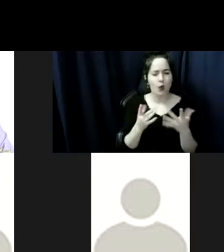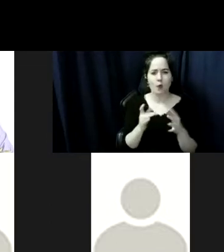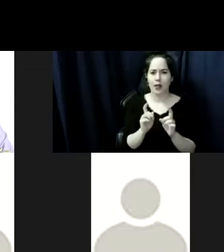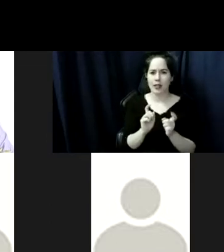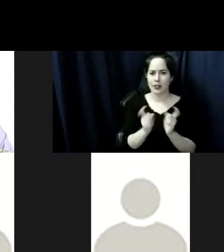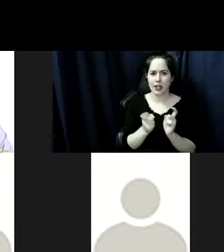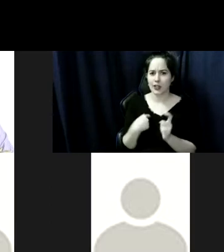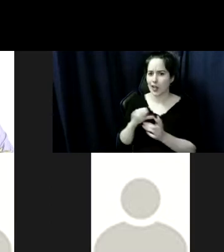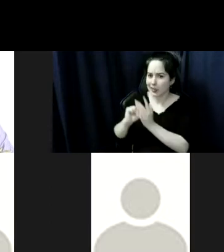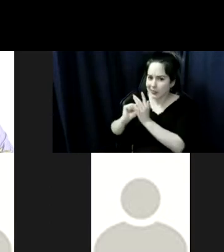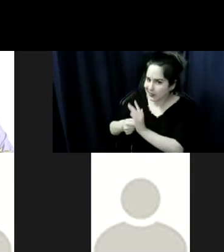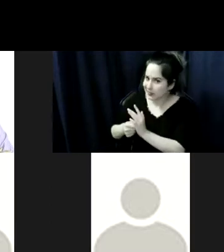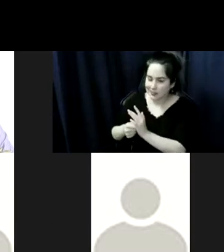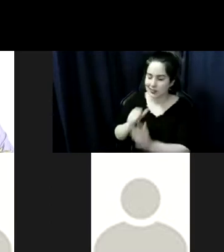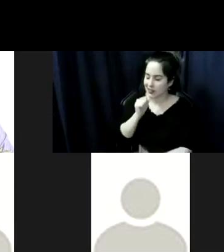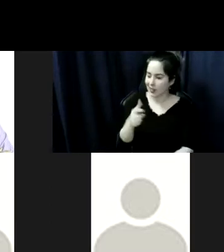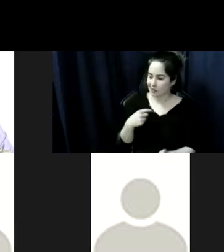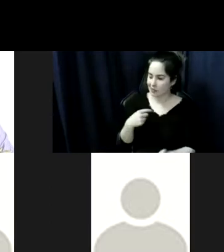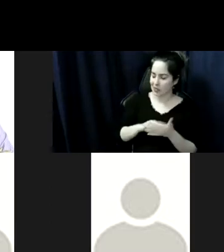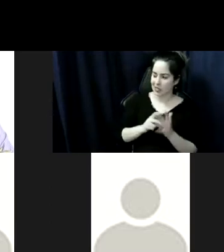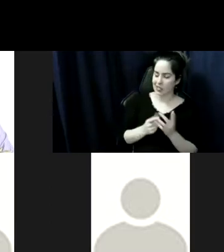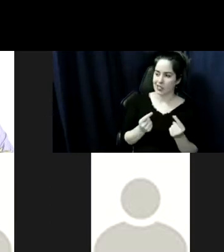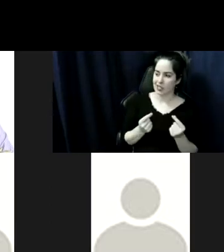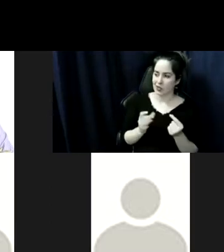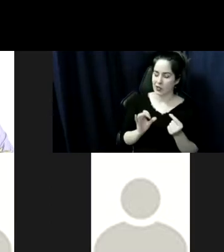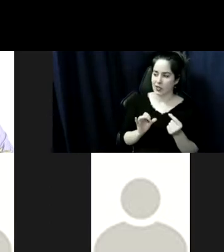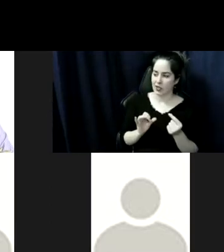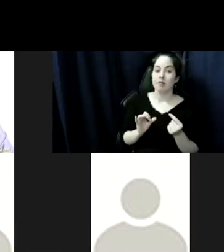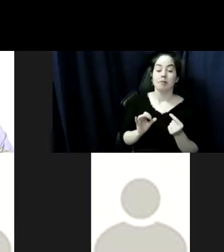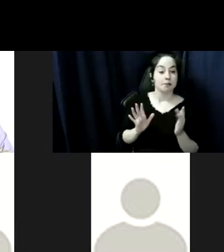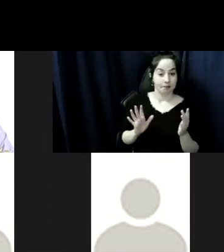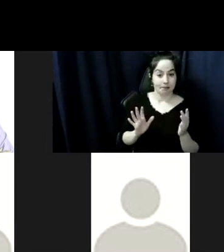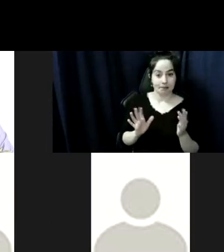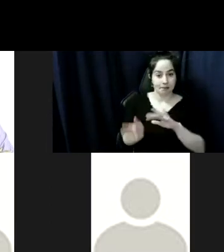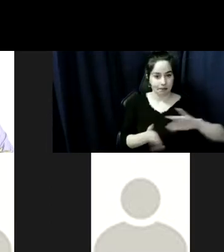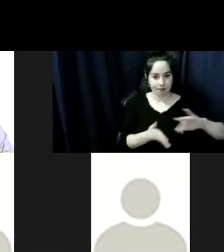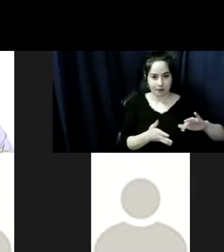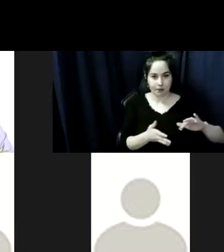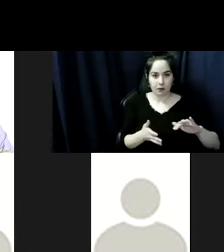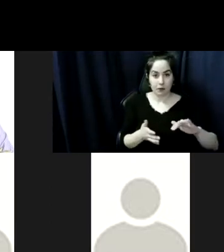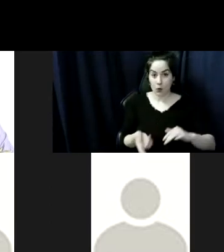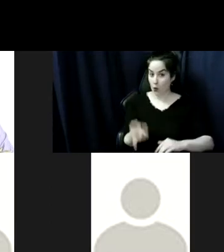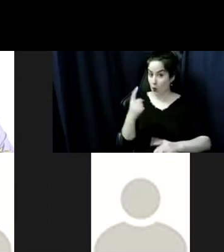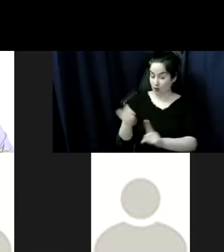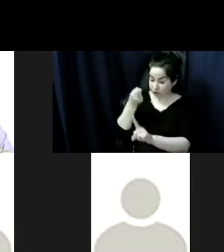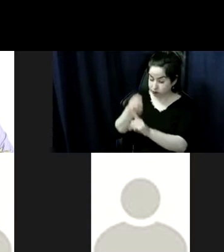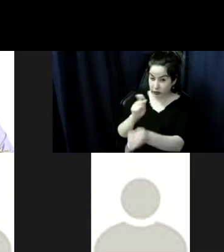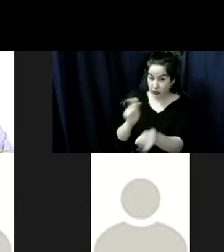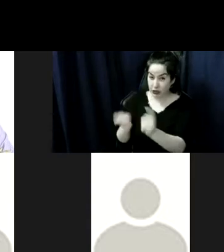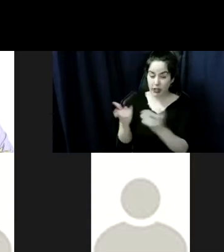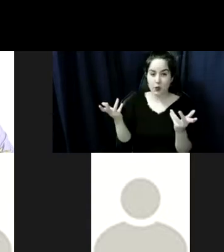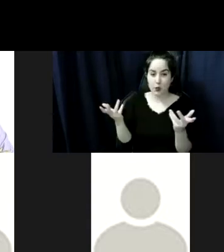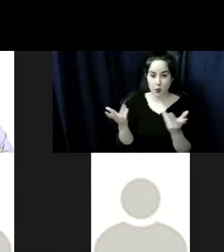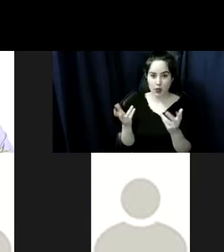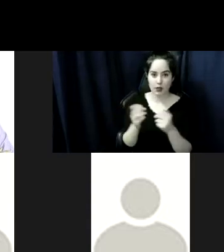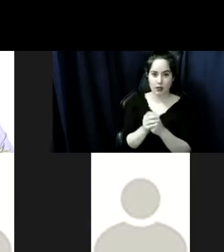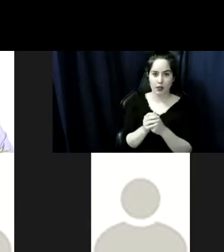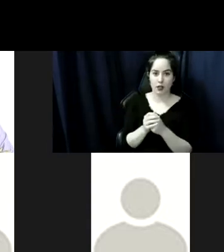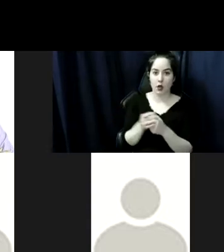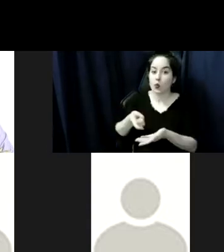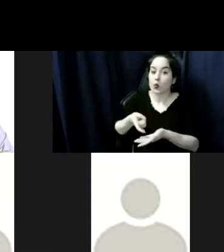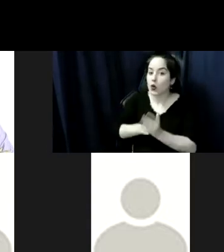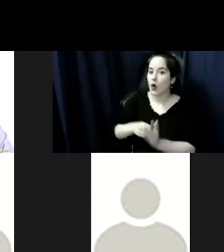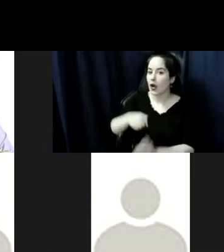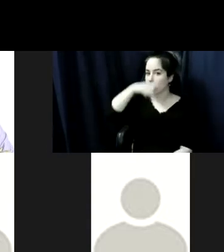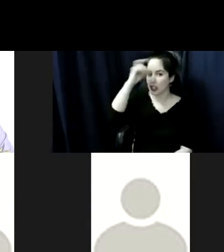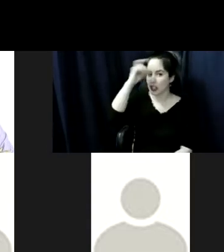that. One of the big changes to this program is that the projects no longer have to happen in the summer.